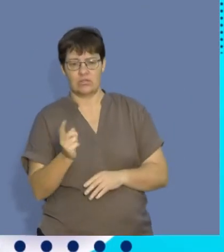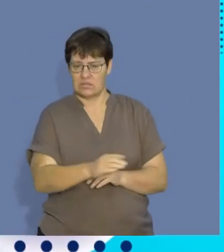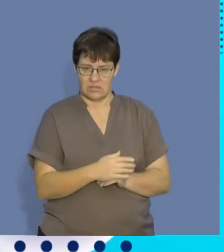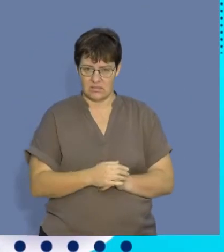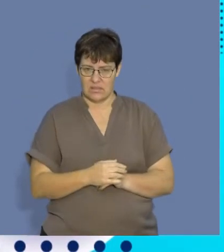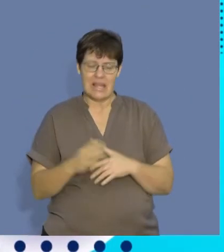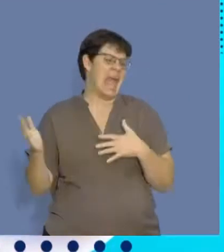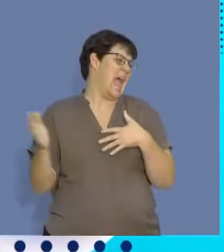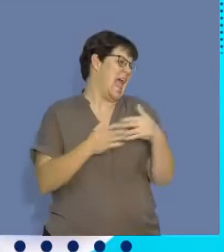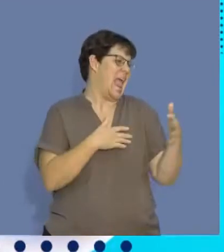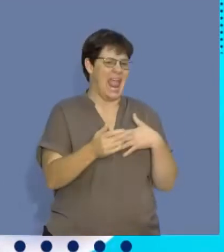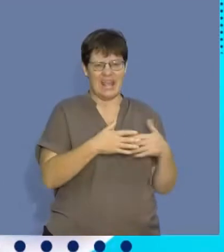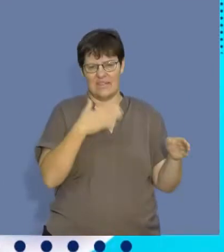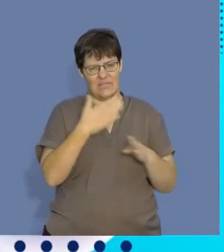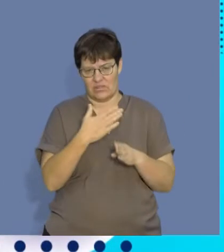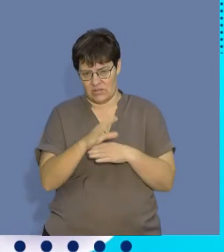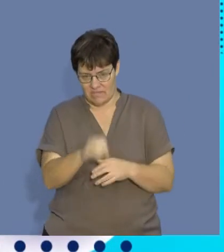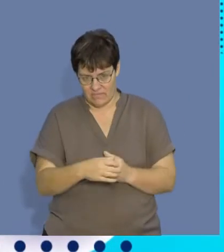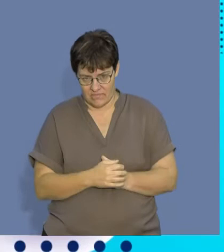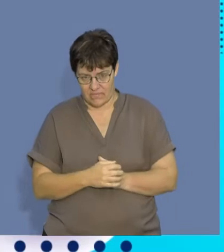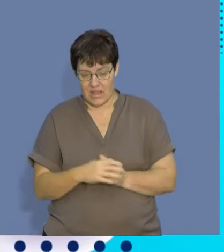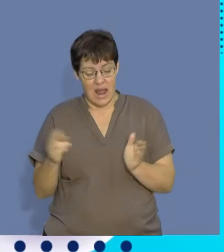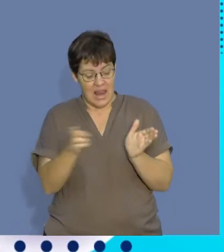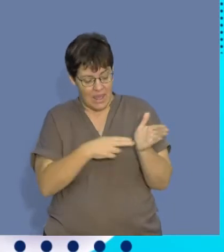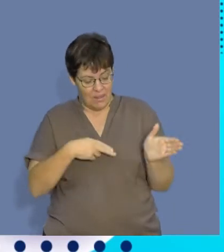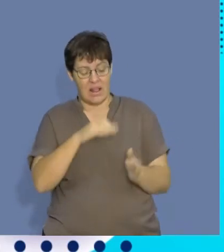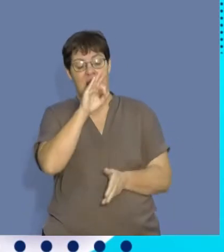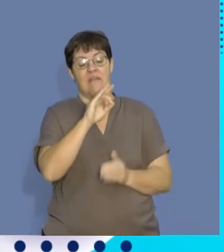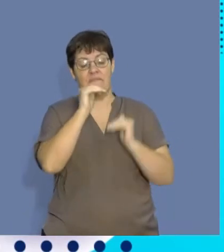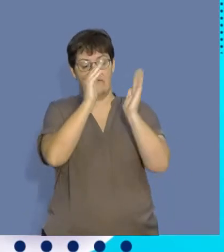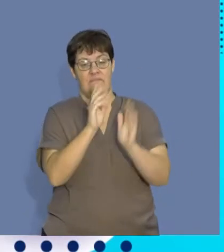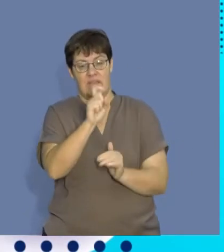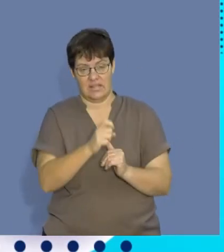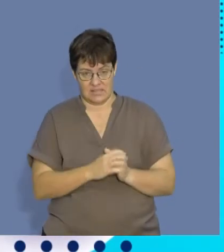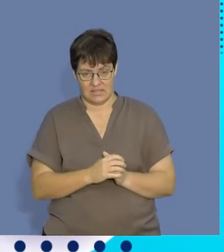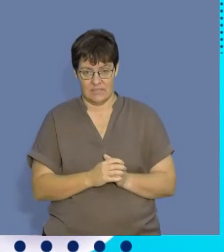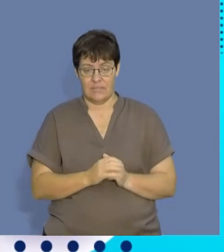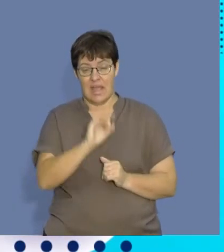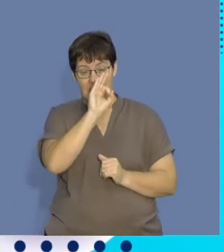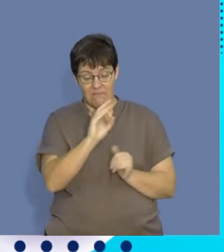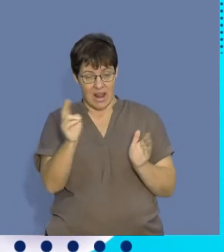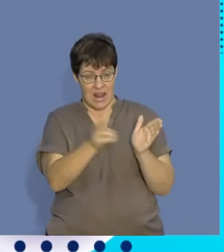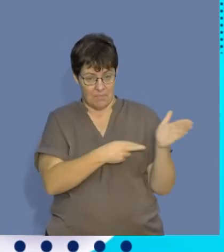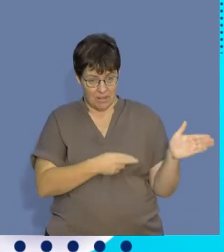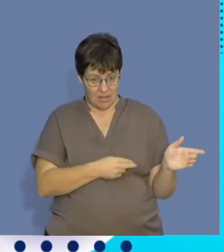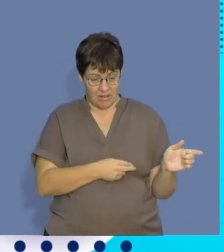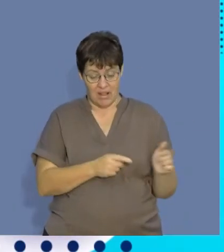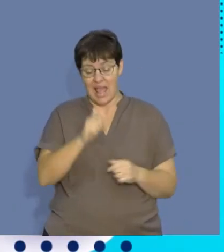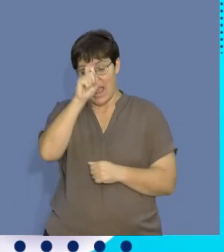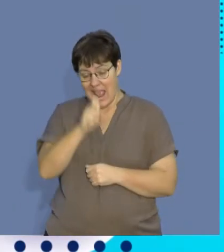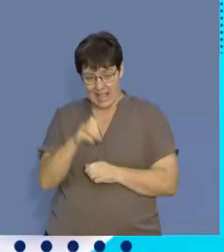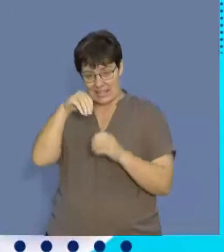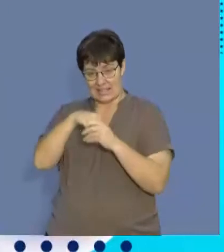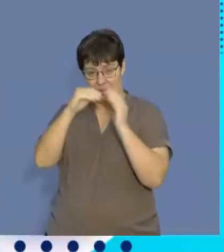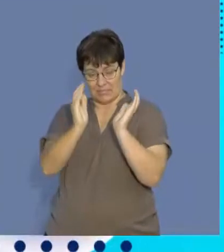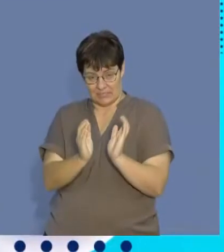be any function that you have. It will be labeled as f of x. So the f represents the label, and then the x